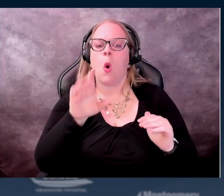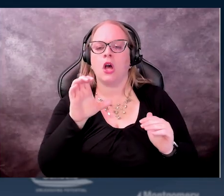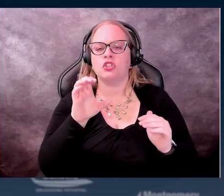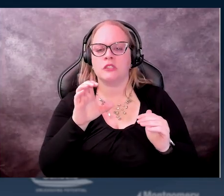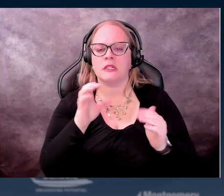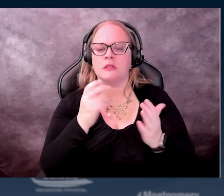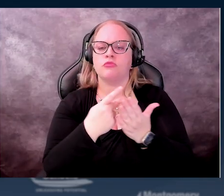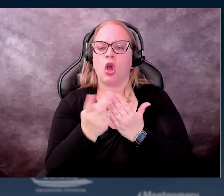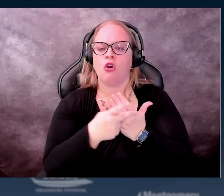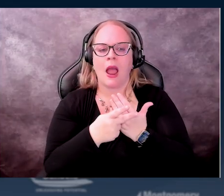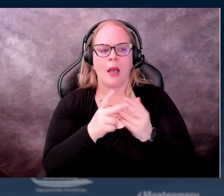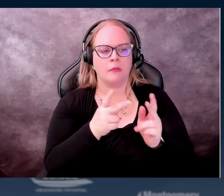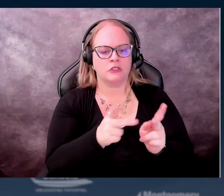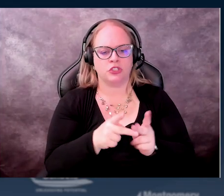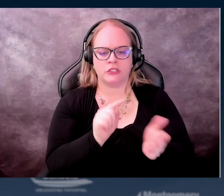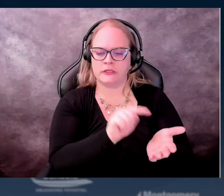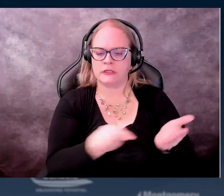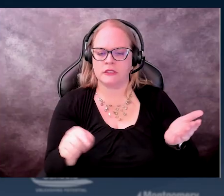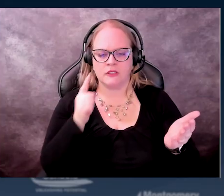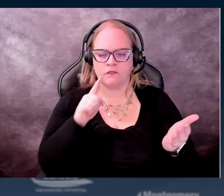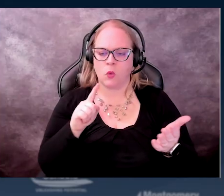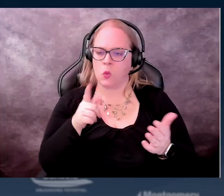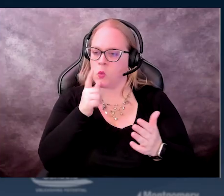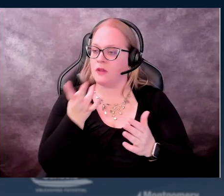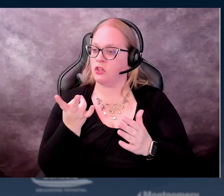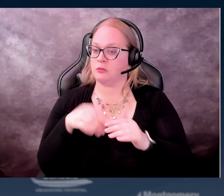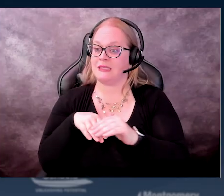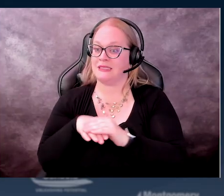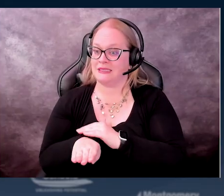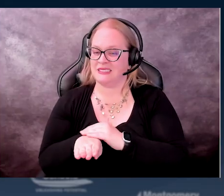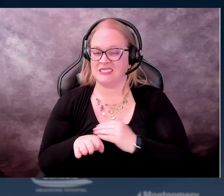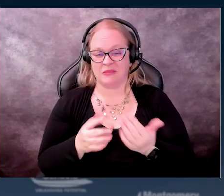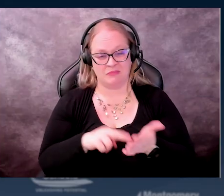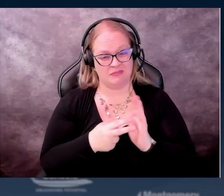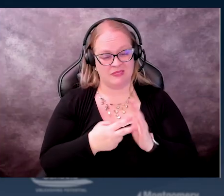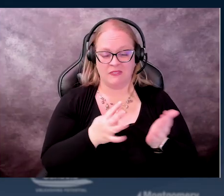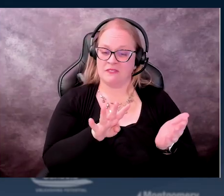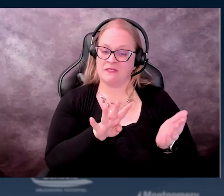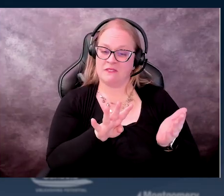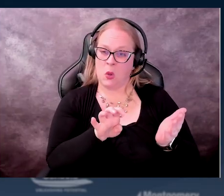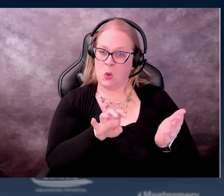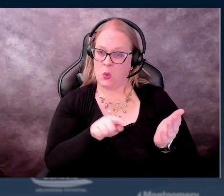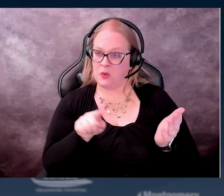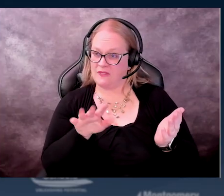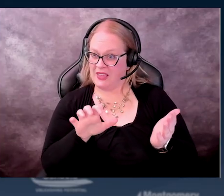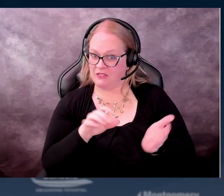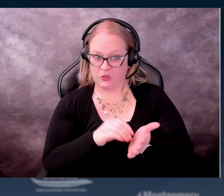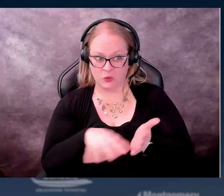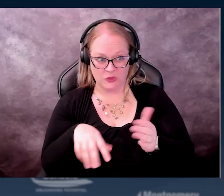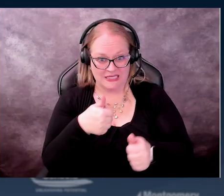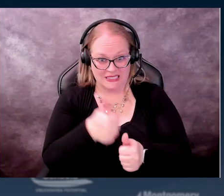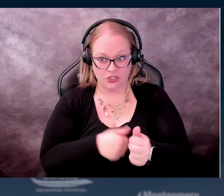to 500 students per region will get into programs? No. That is per school.